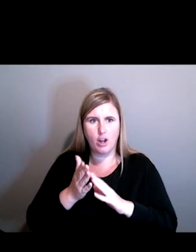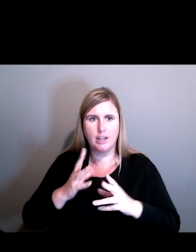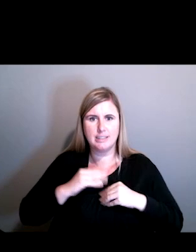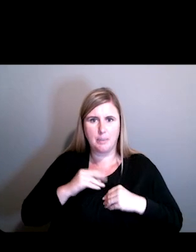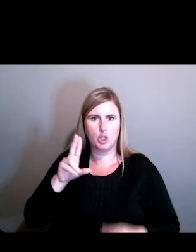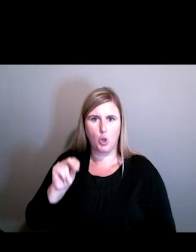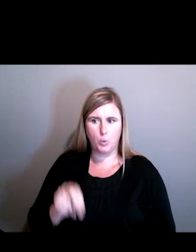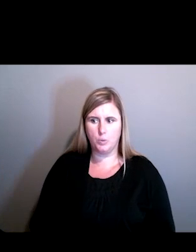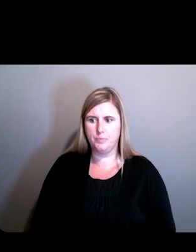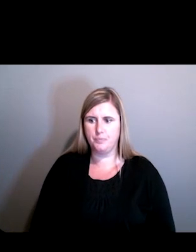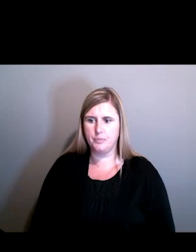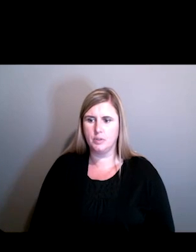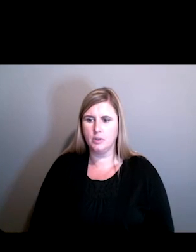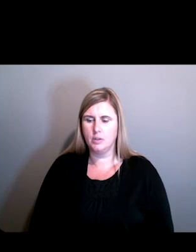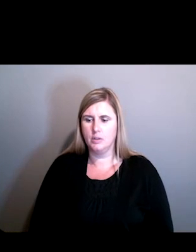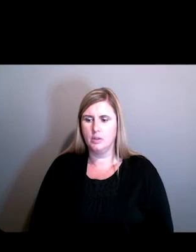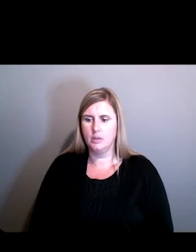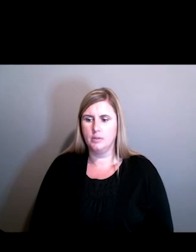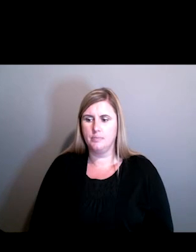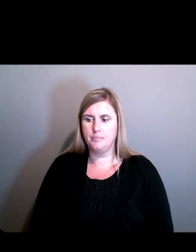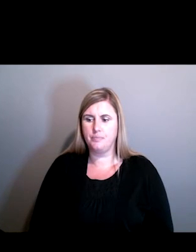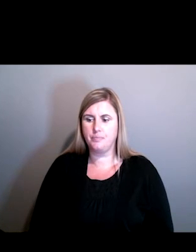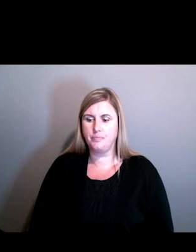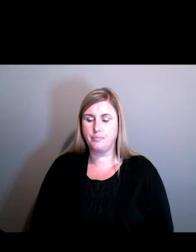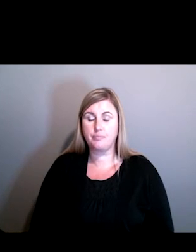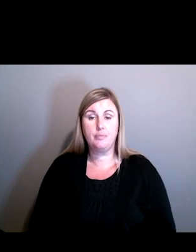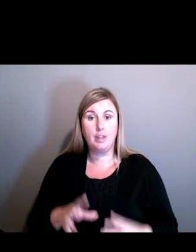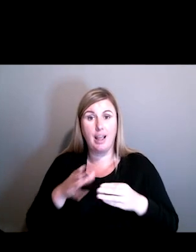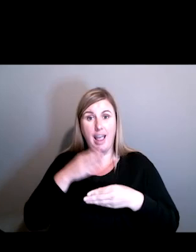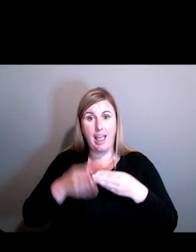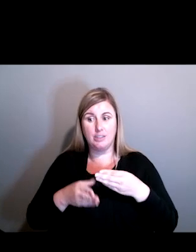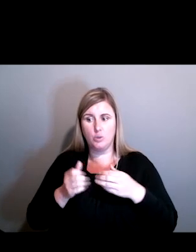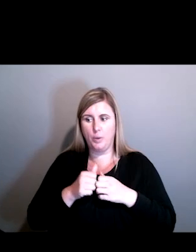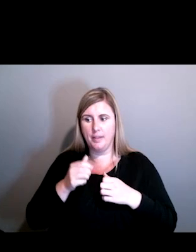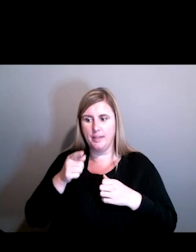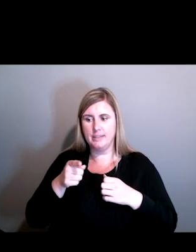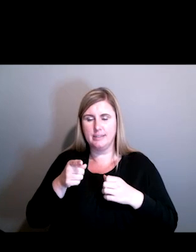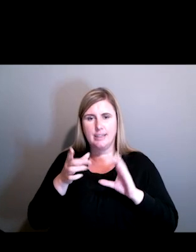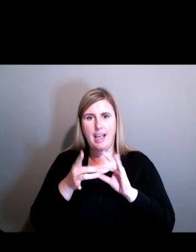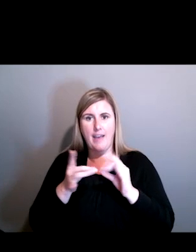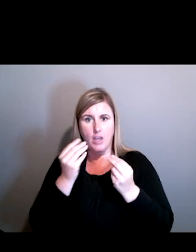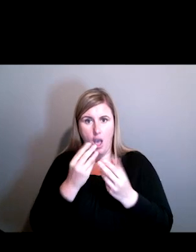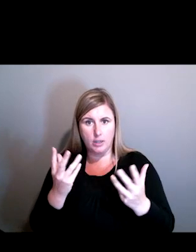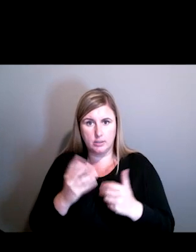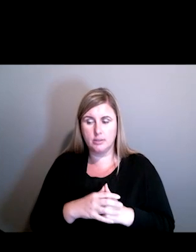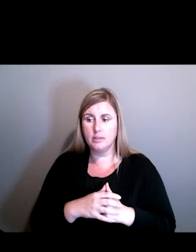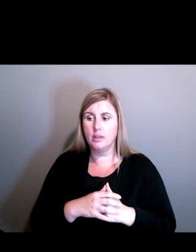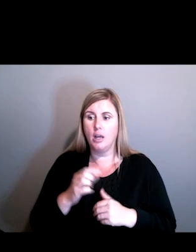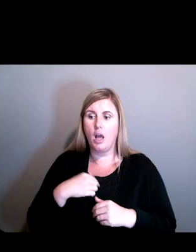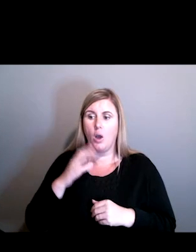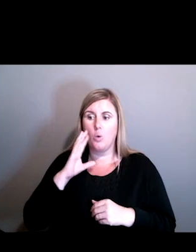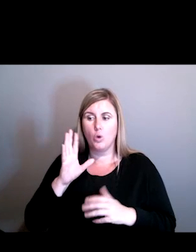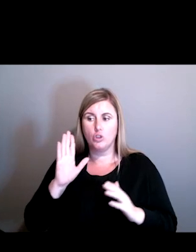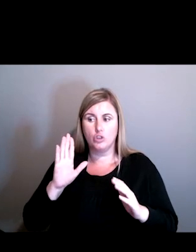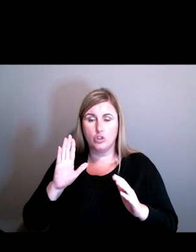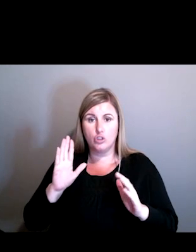no. And I just want to end with this caveat. So I would suggest